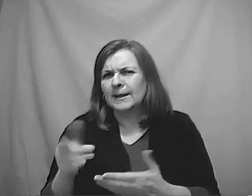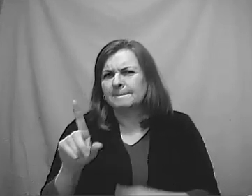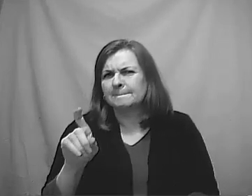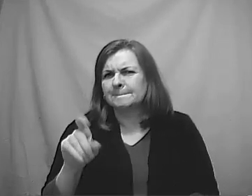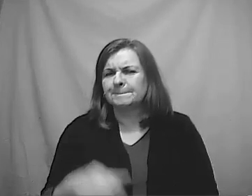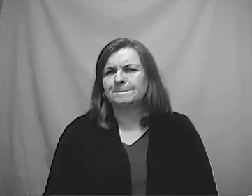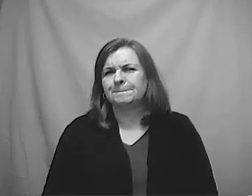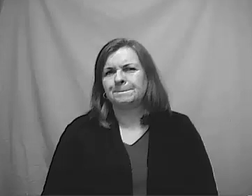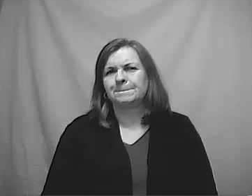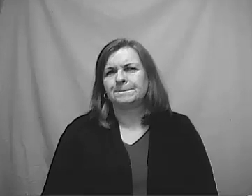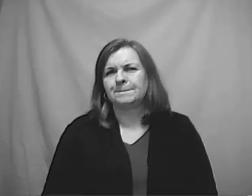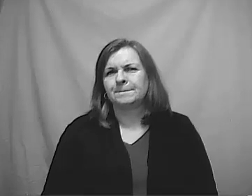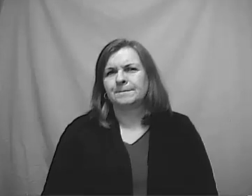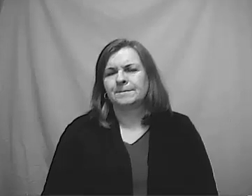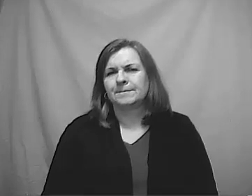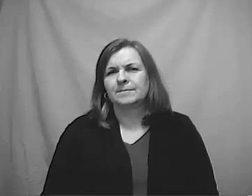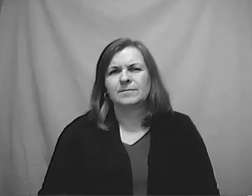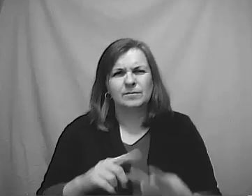move?